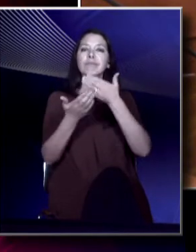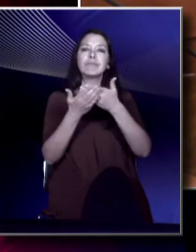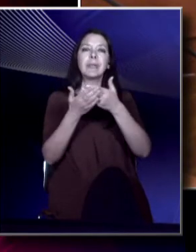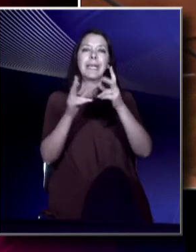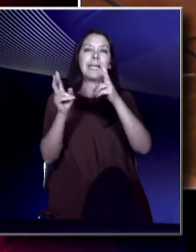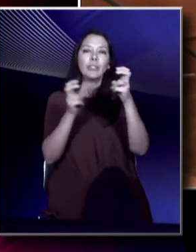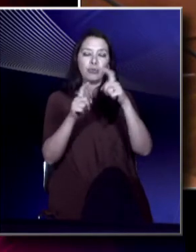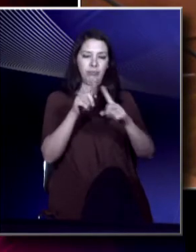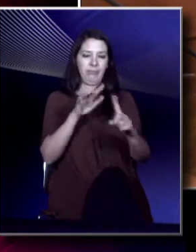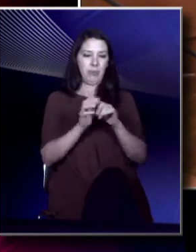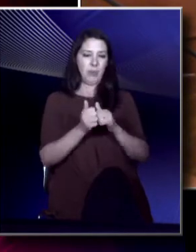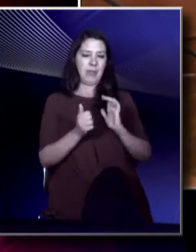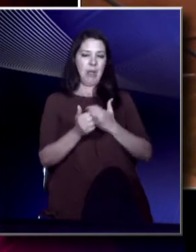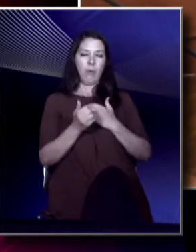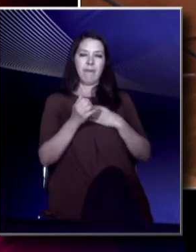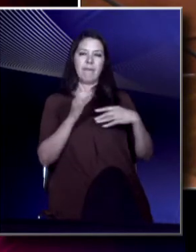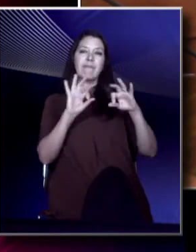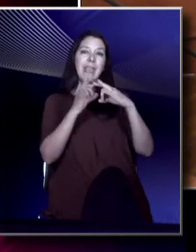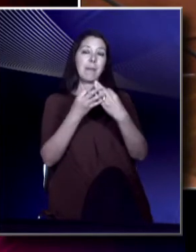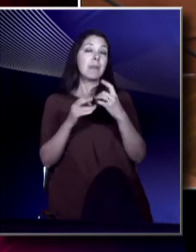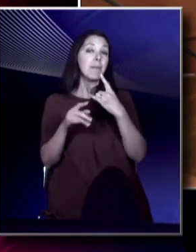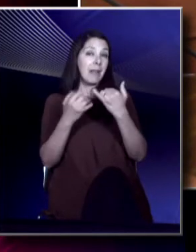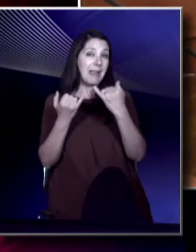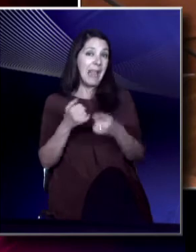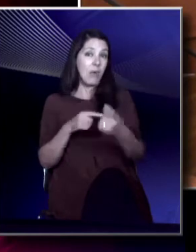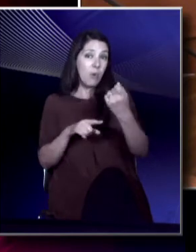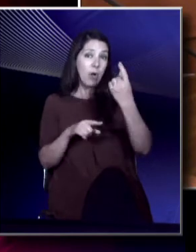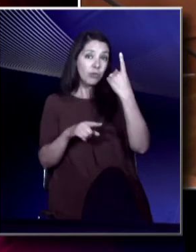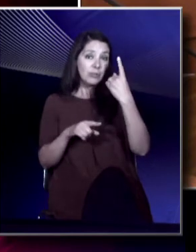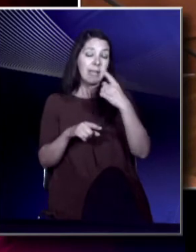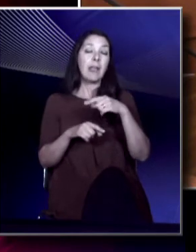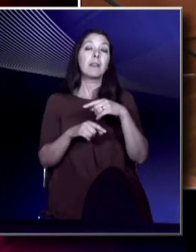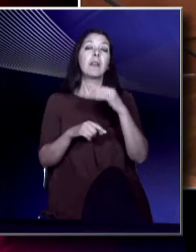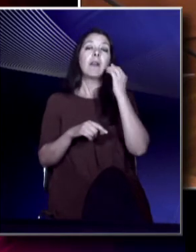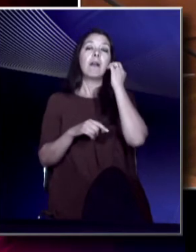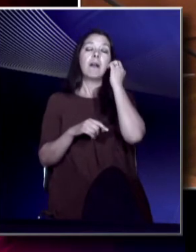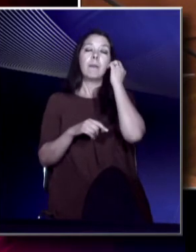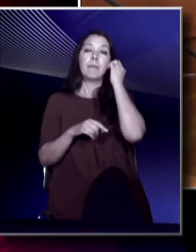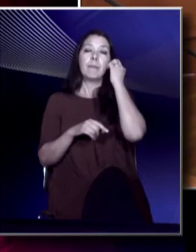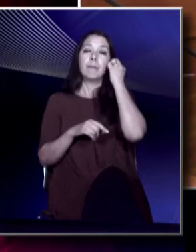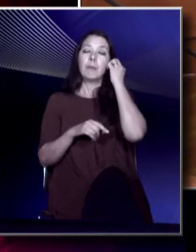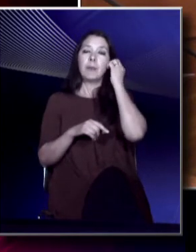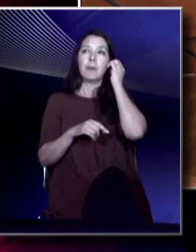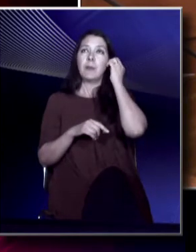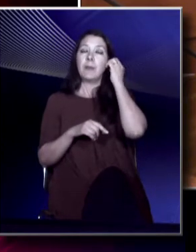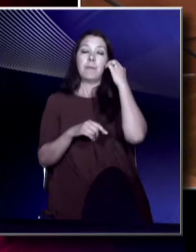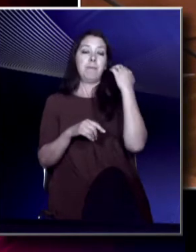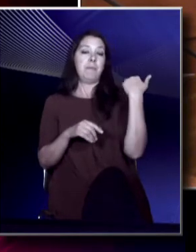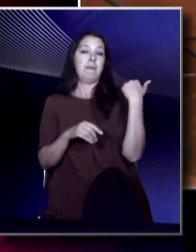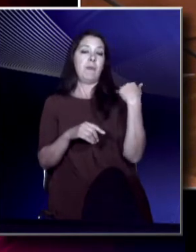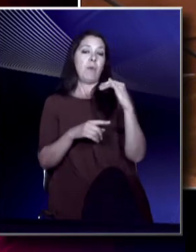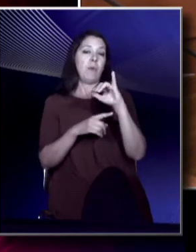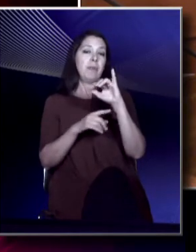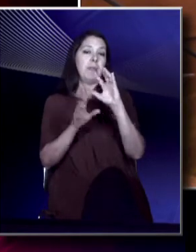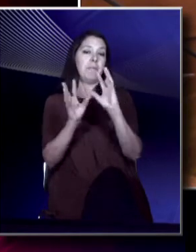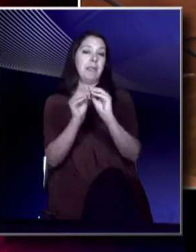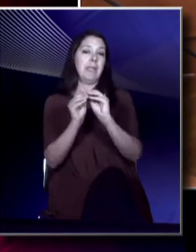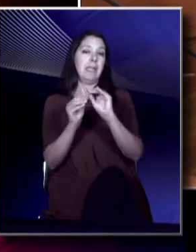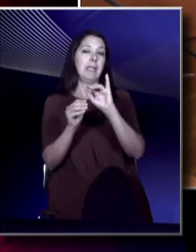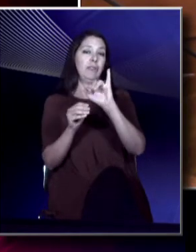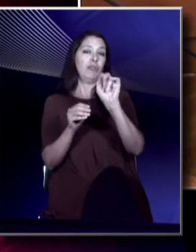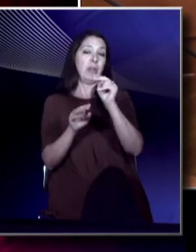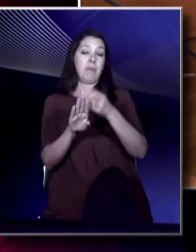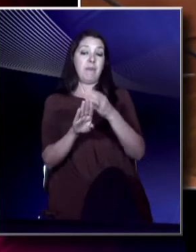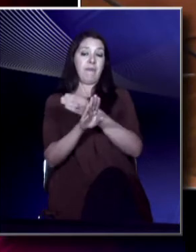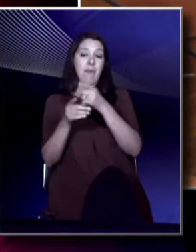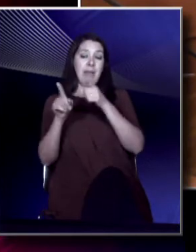never followed through with. Now you should know that weeks prior to the January board meeting where Superintendent Reichman